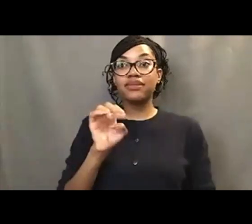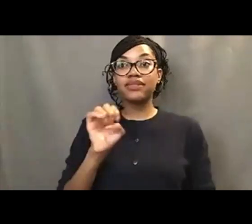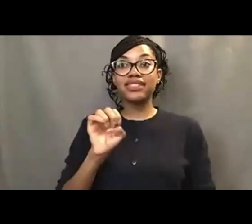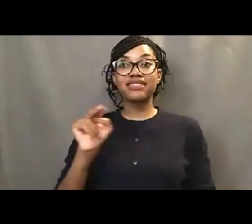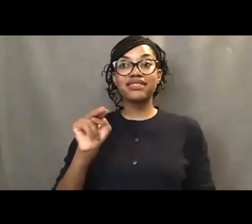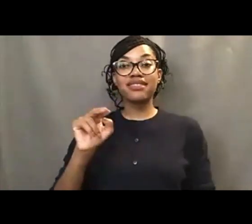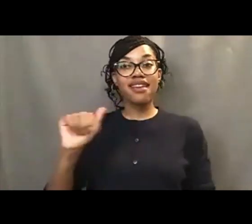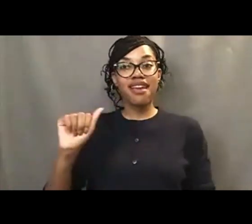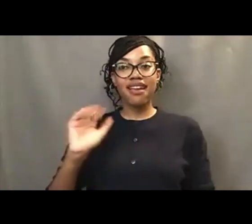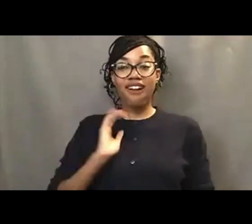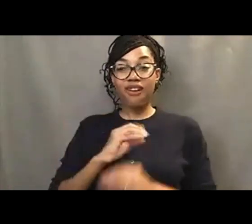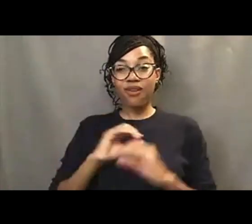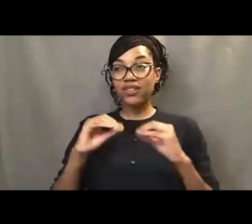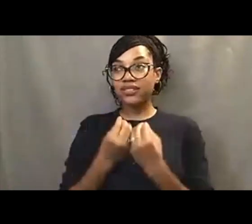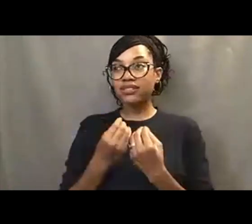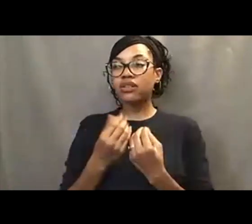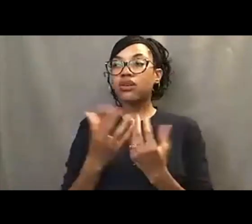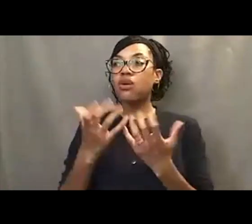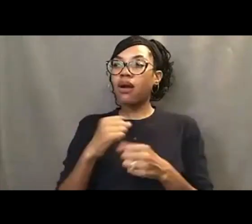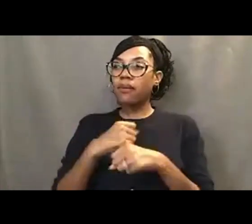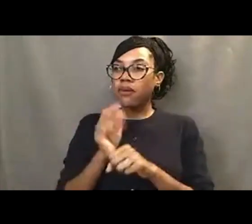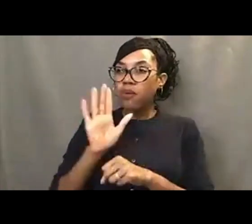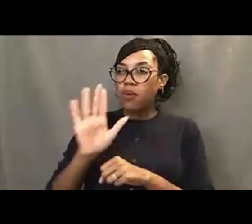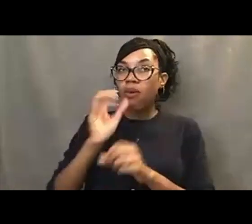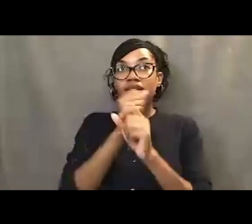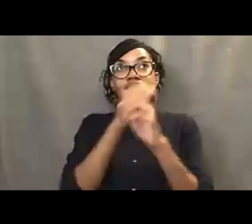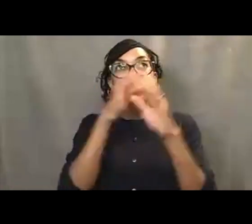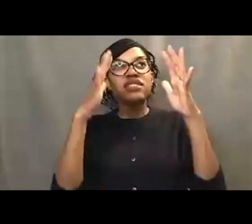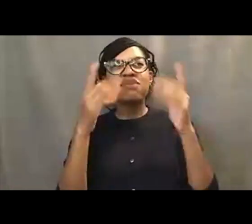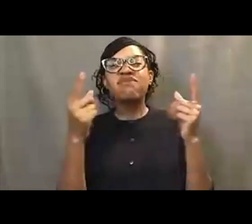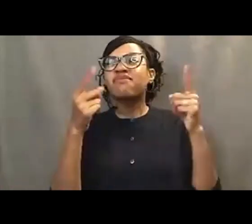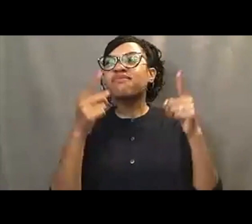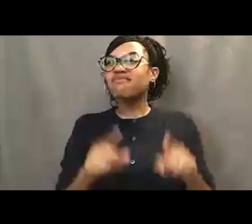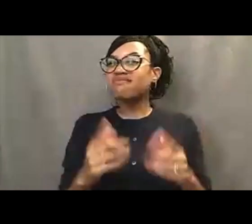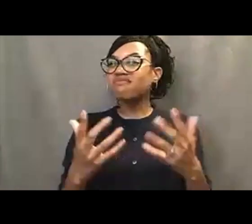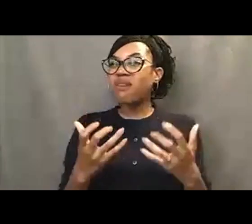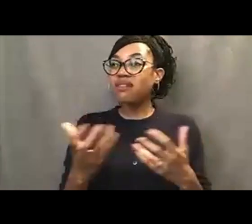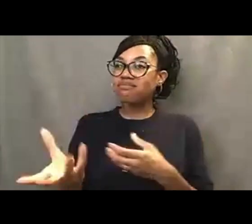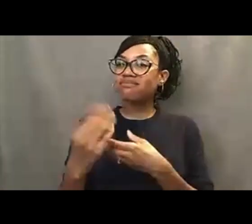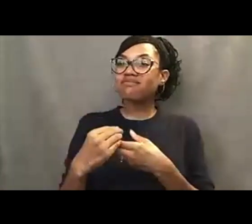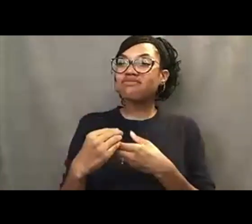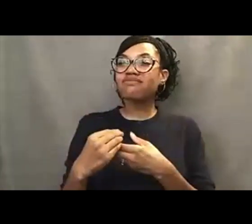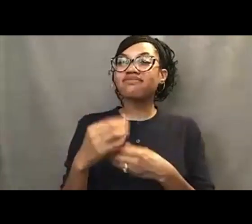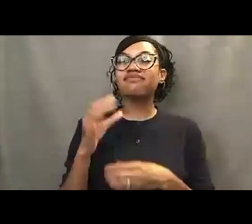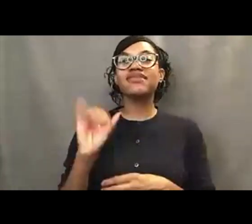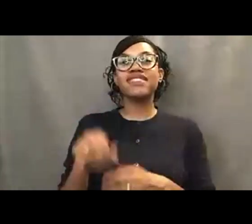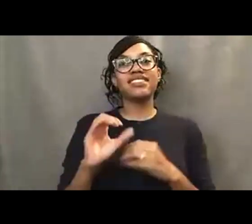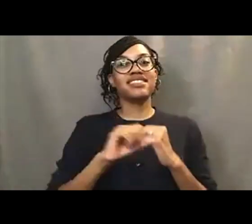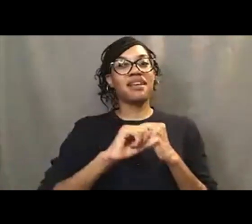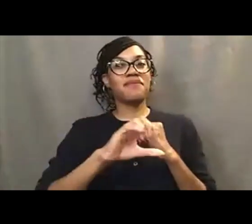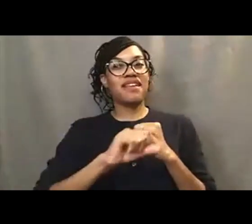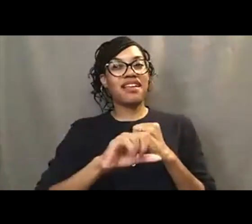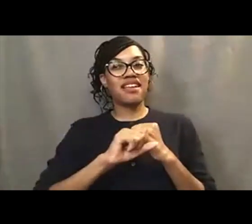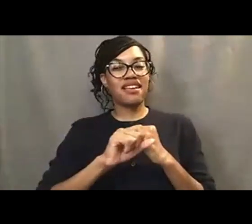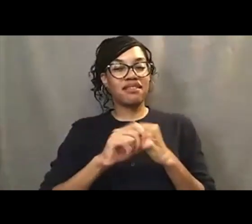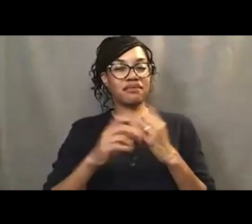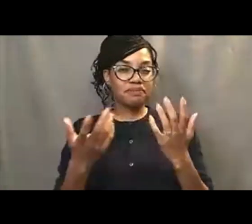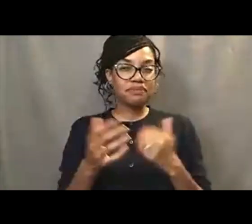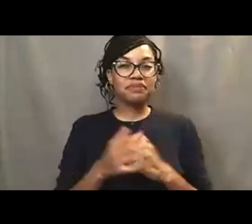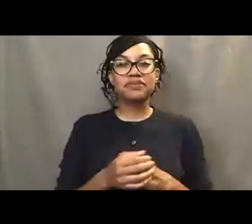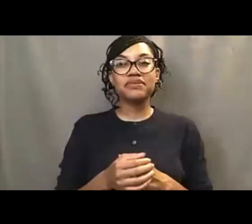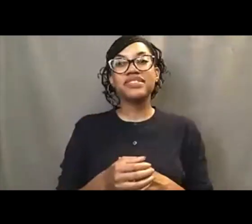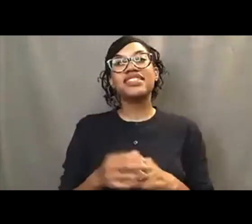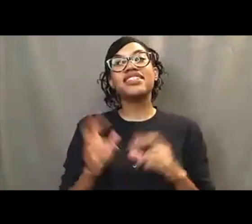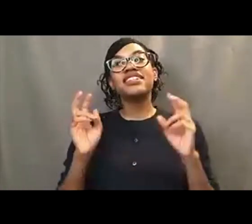that vision happen. So it is very much a grassroots thing